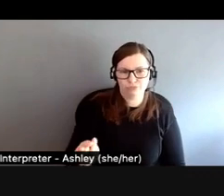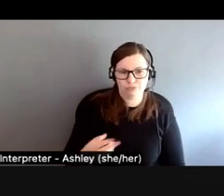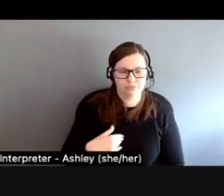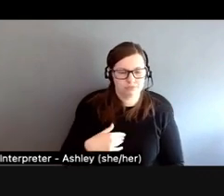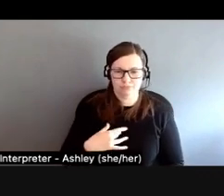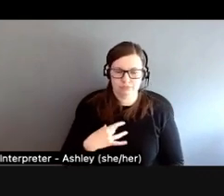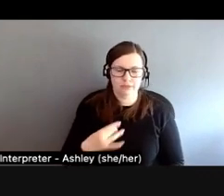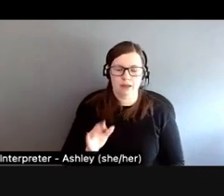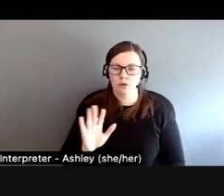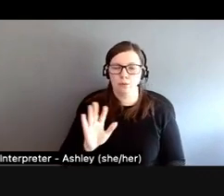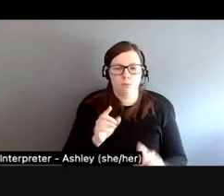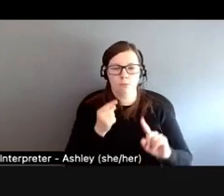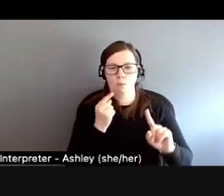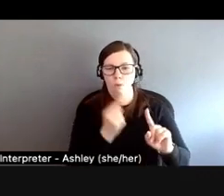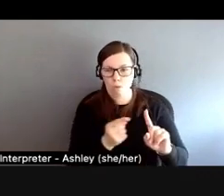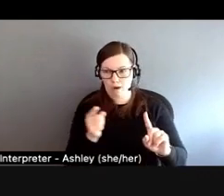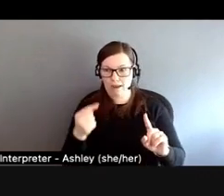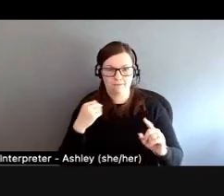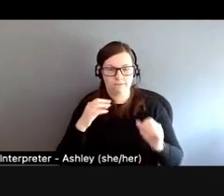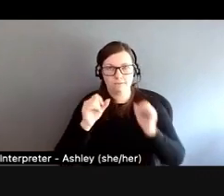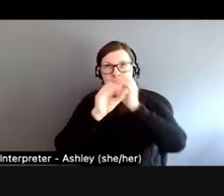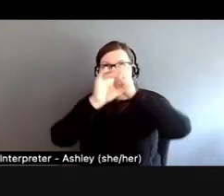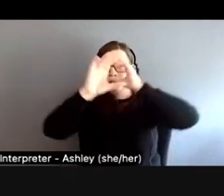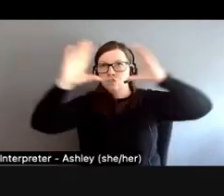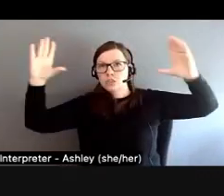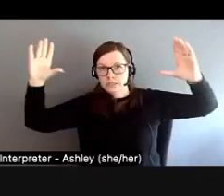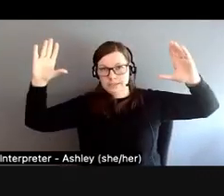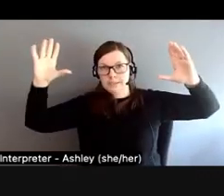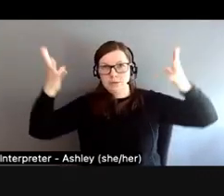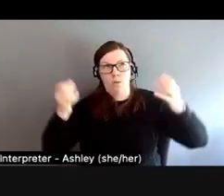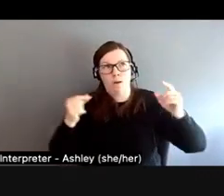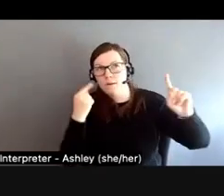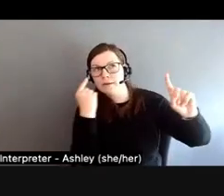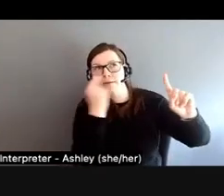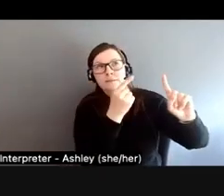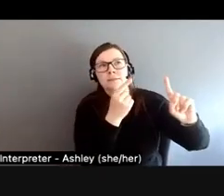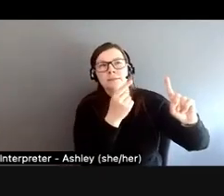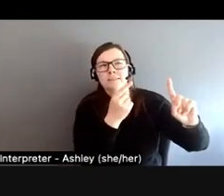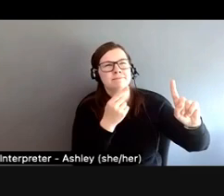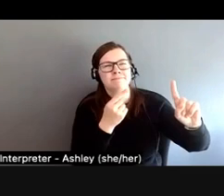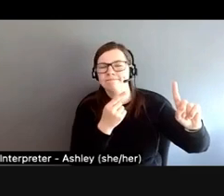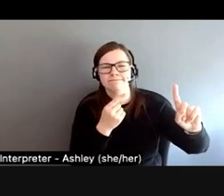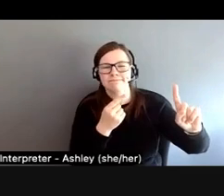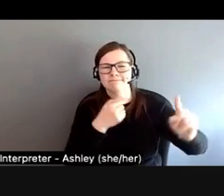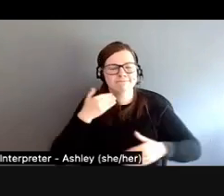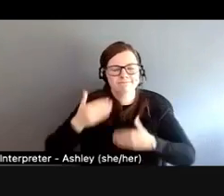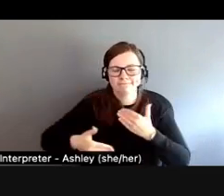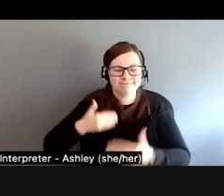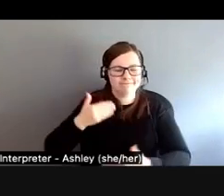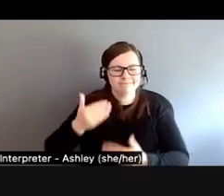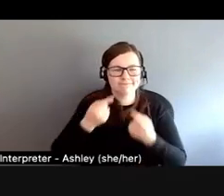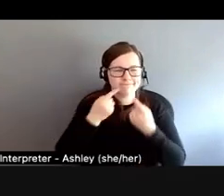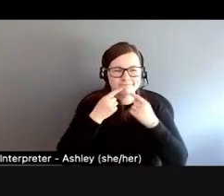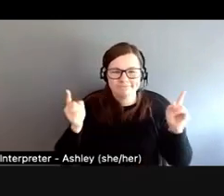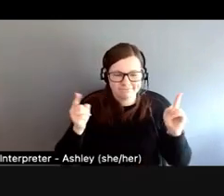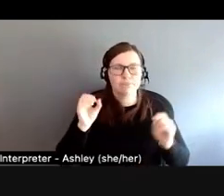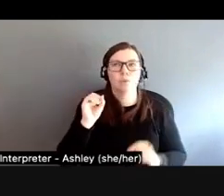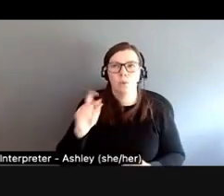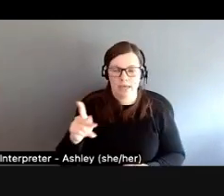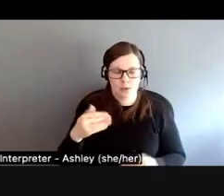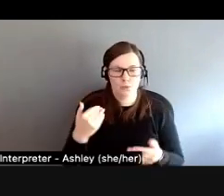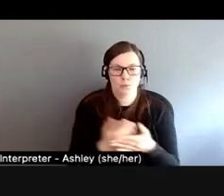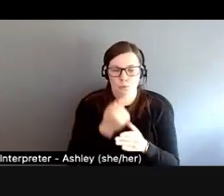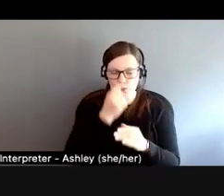and being able to sort of go, nope, that's not working, and figuring out a